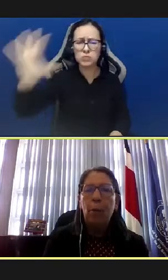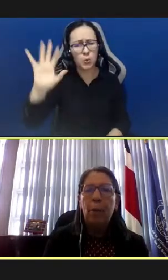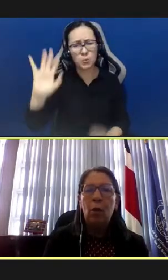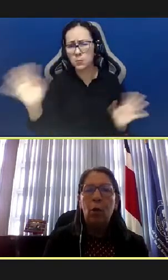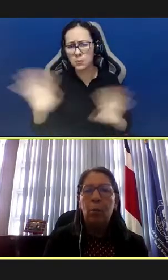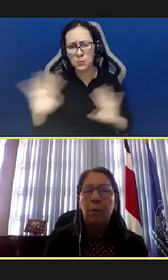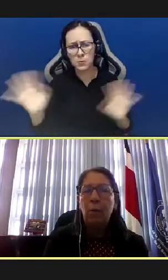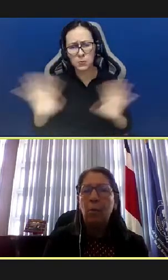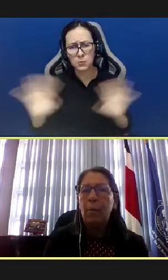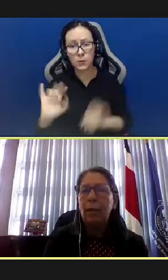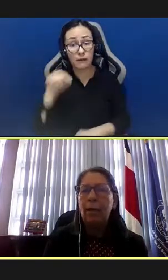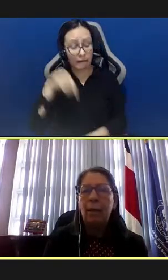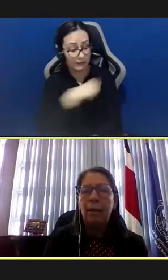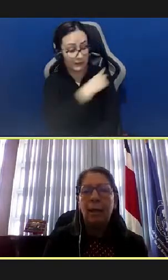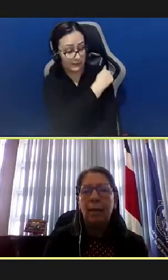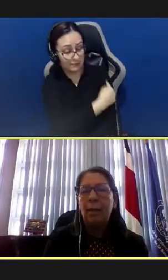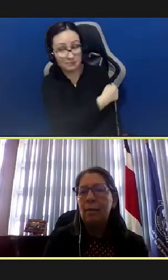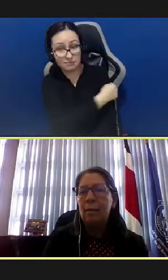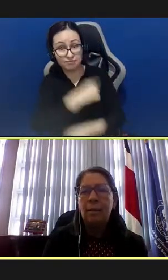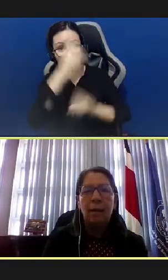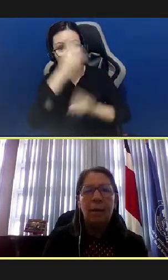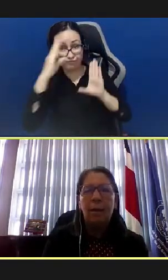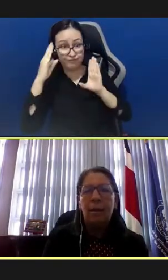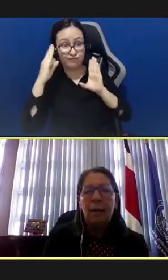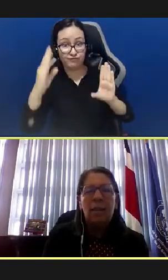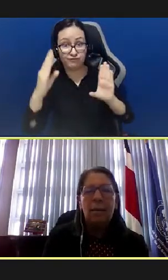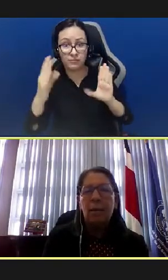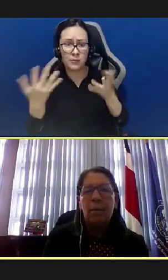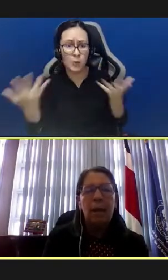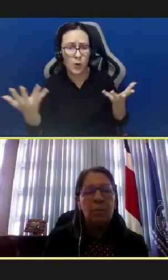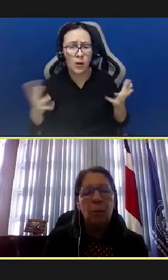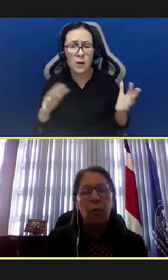this is highly significant for us, for a country our size.